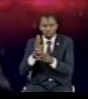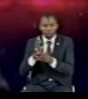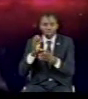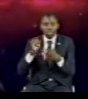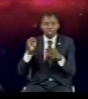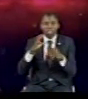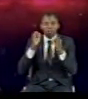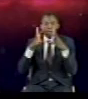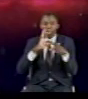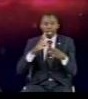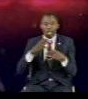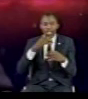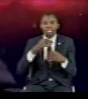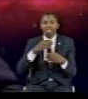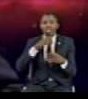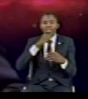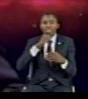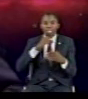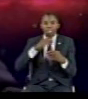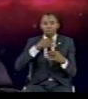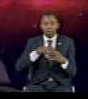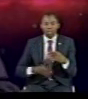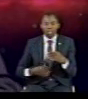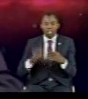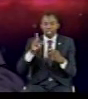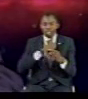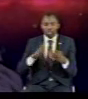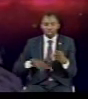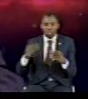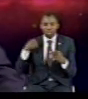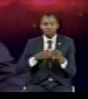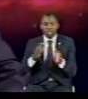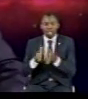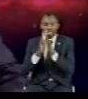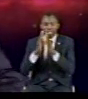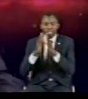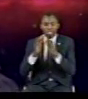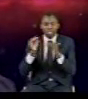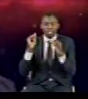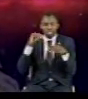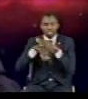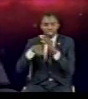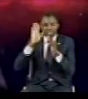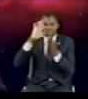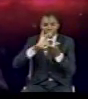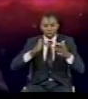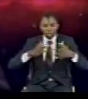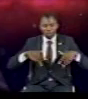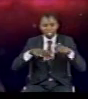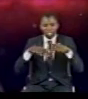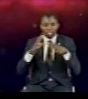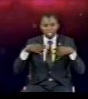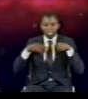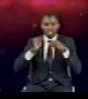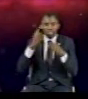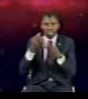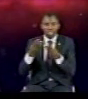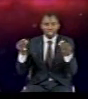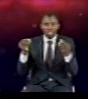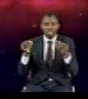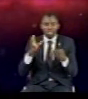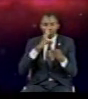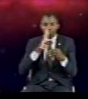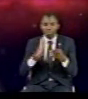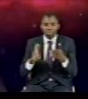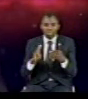God, there is economic recession. Father, we're asking, O God, in thy mercy, heal the land, and the obedience that